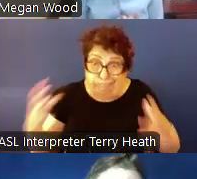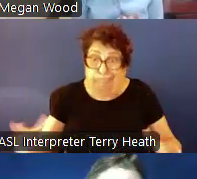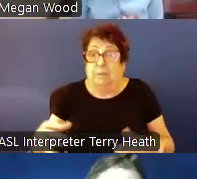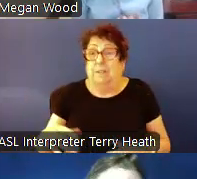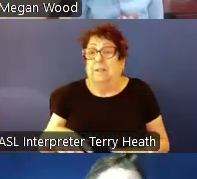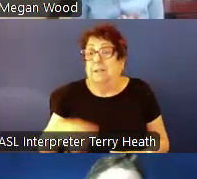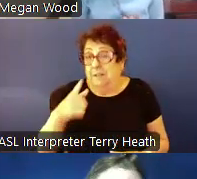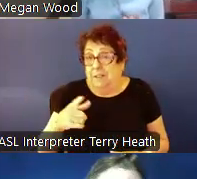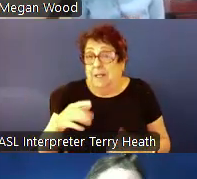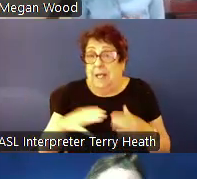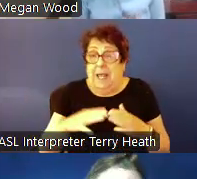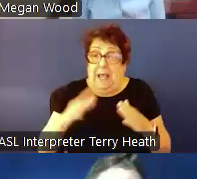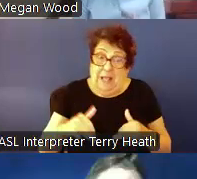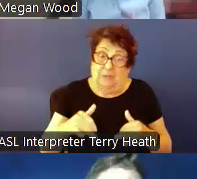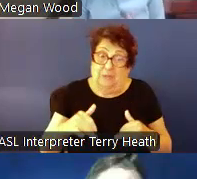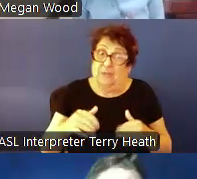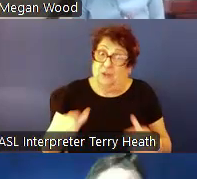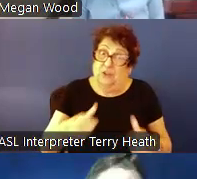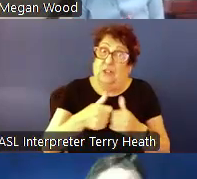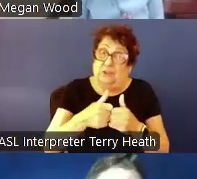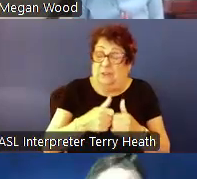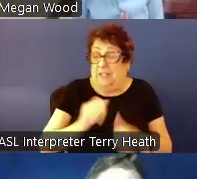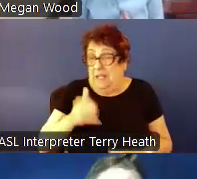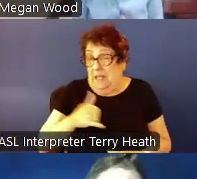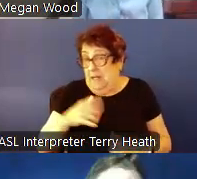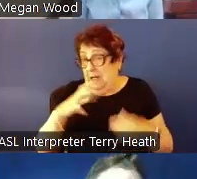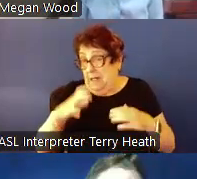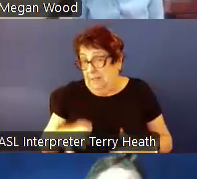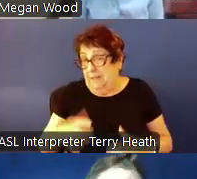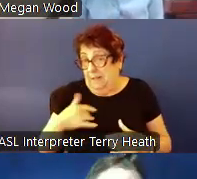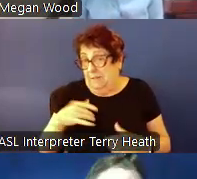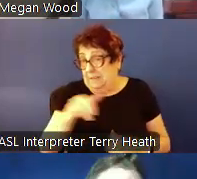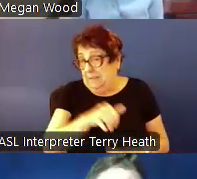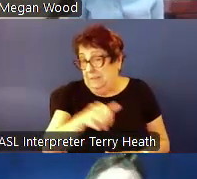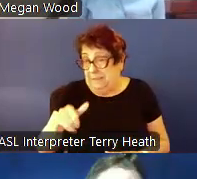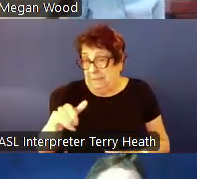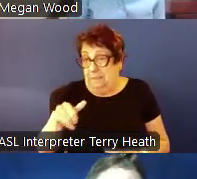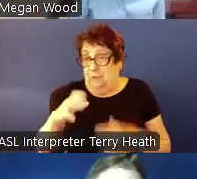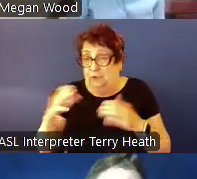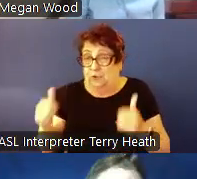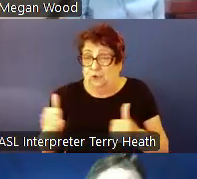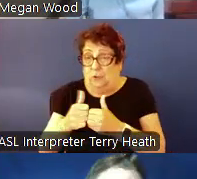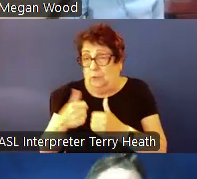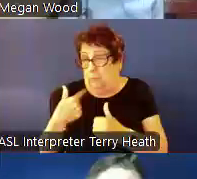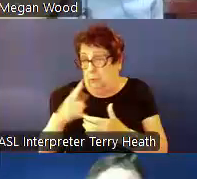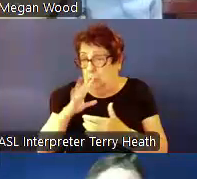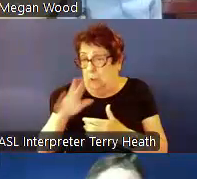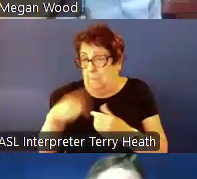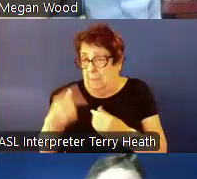and our clients have the same challenges that we discussed earlier. Next slide, please.